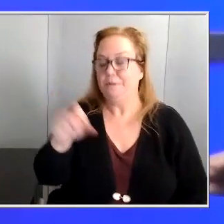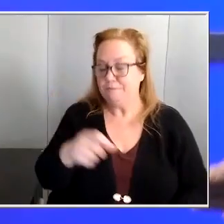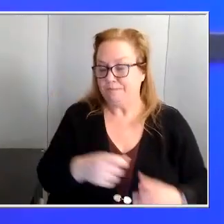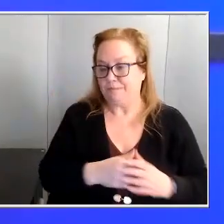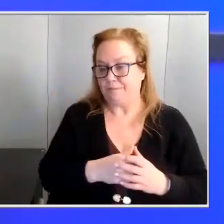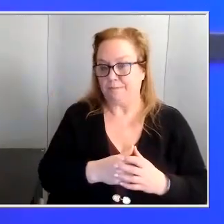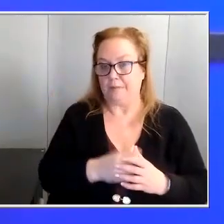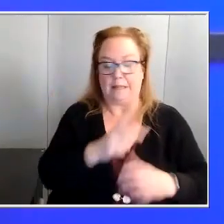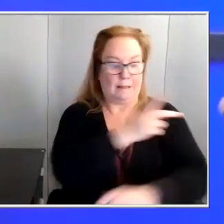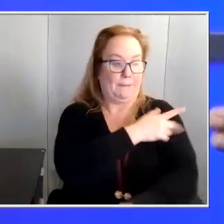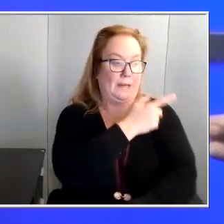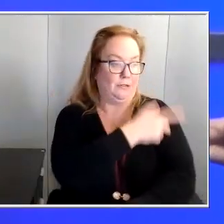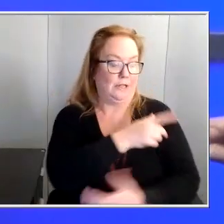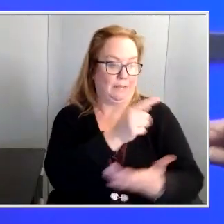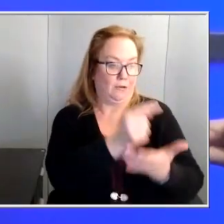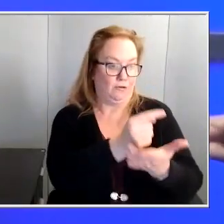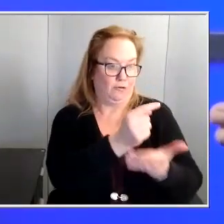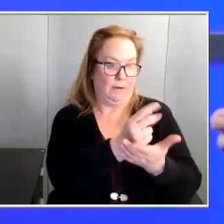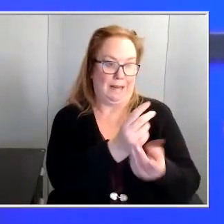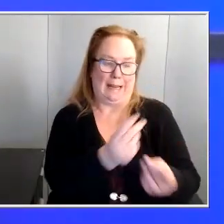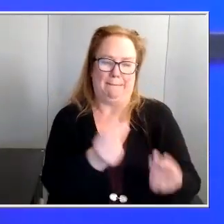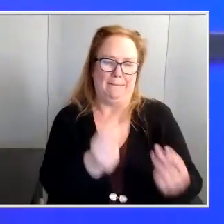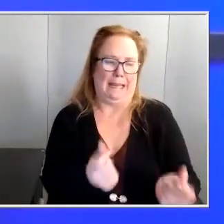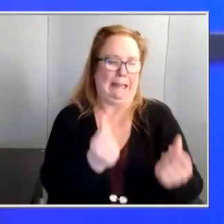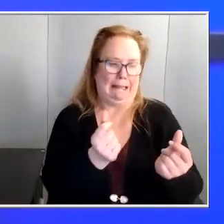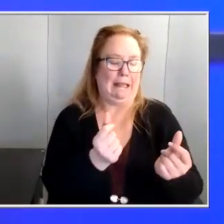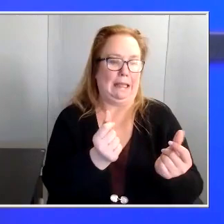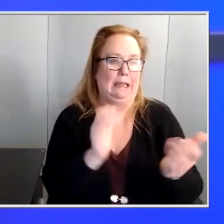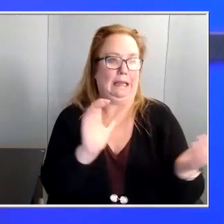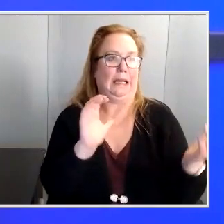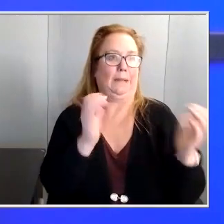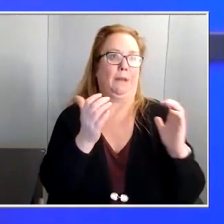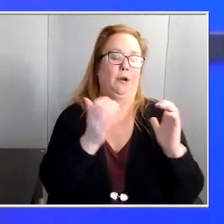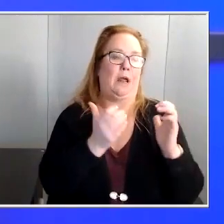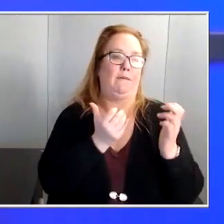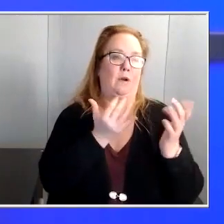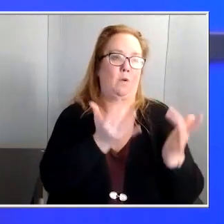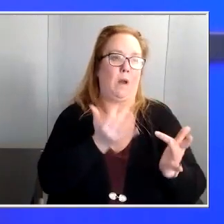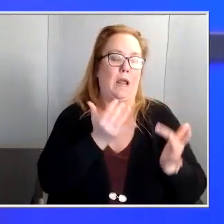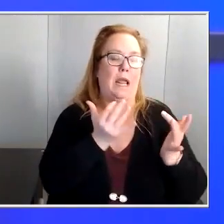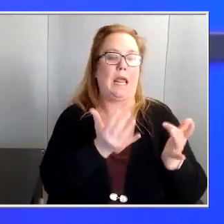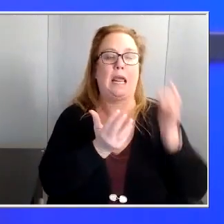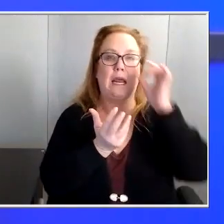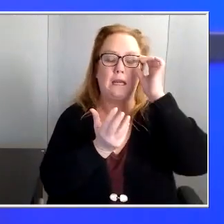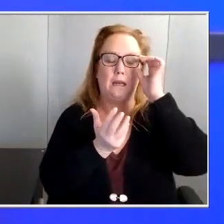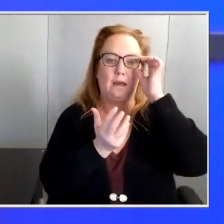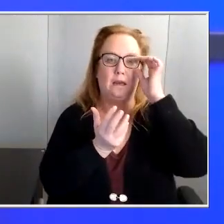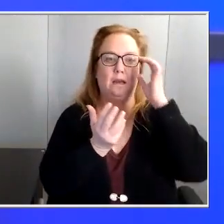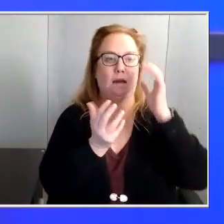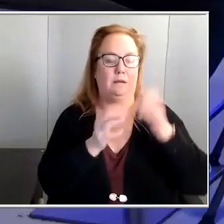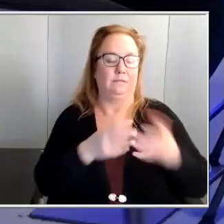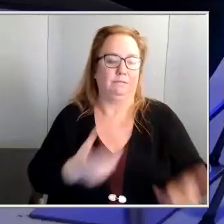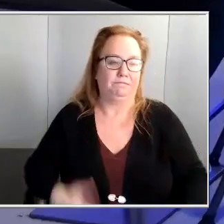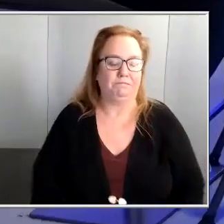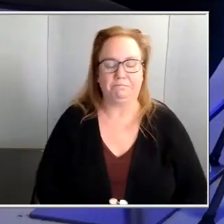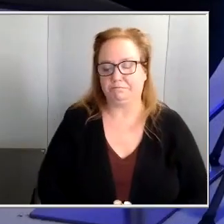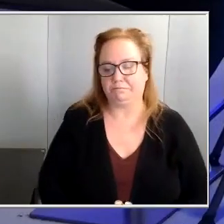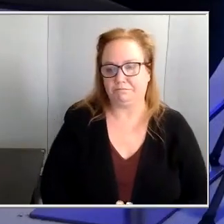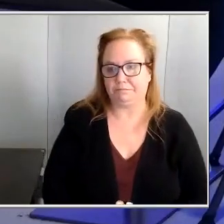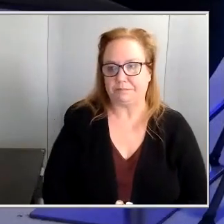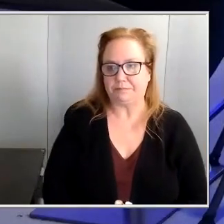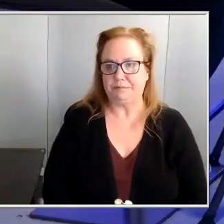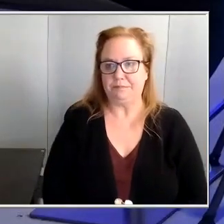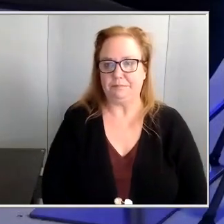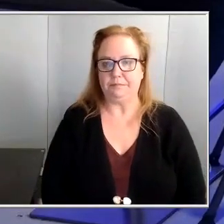the patients get their treatment immediately as opposed to having to put up with some kind of delay. Yeah, and you said